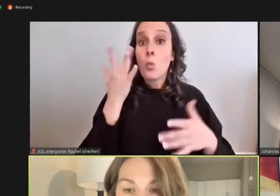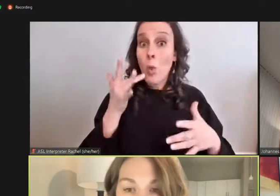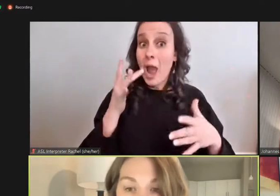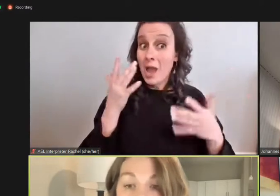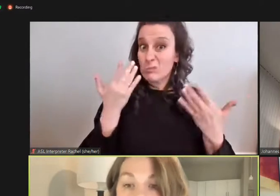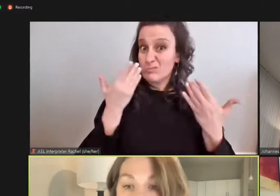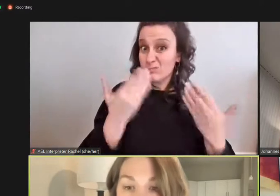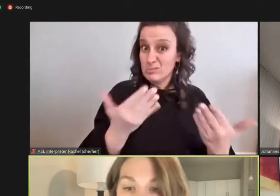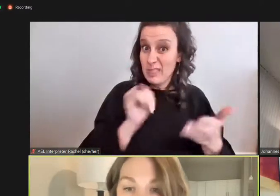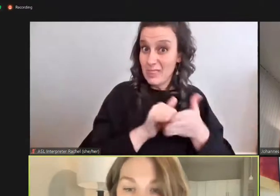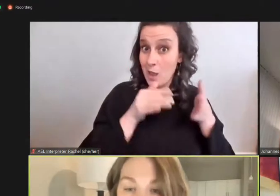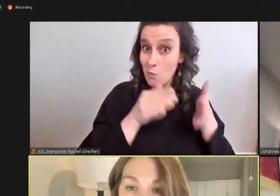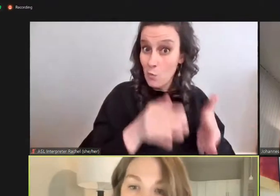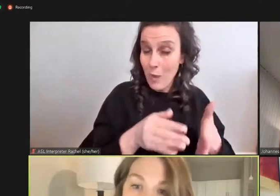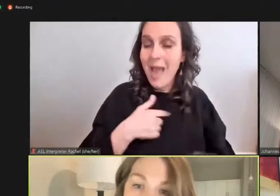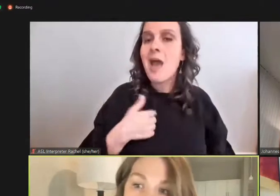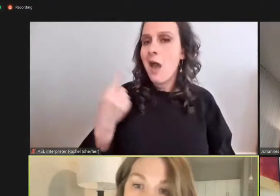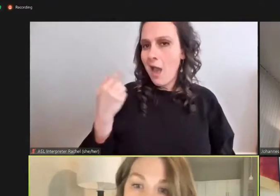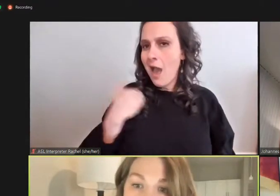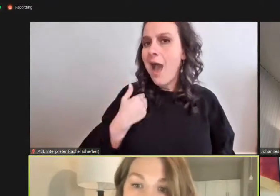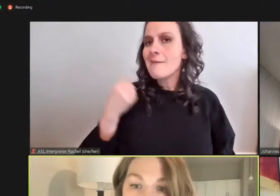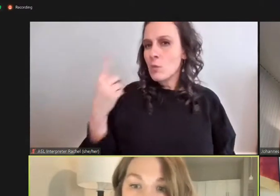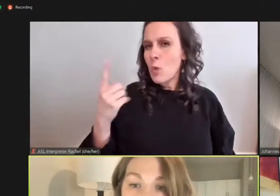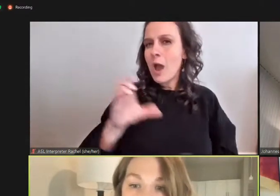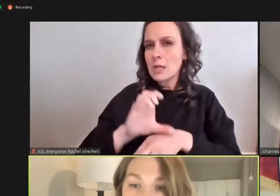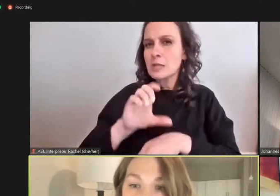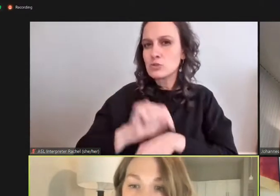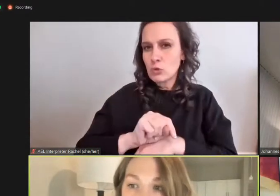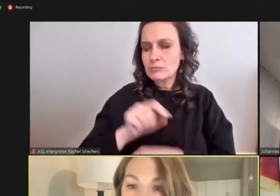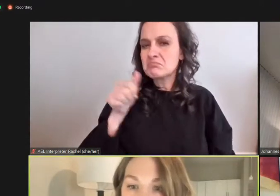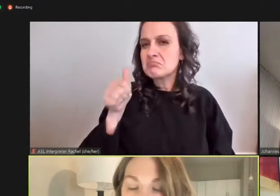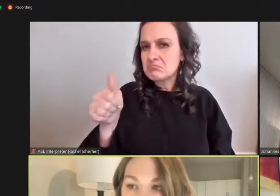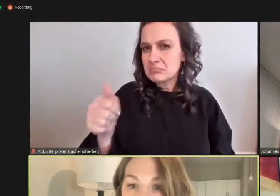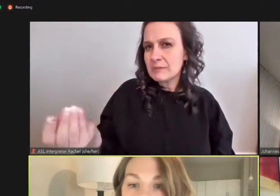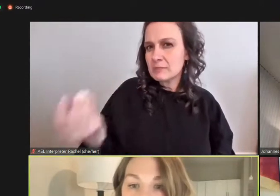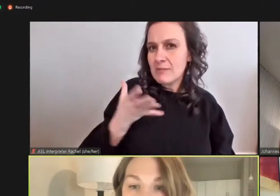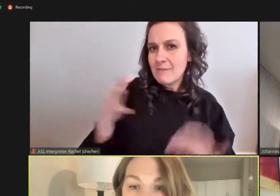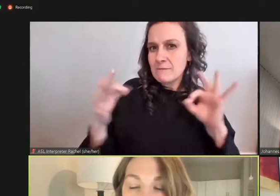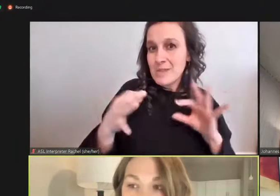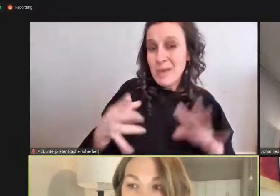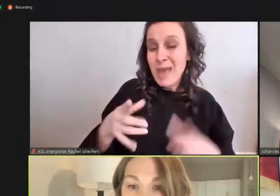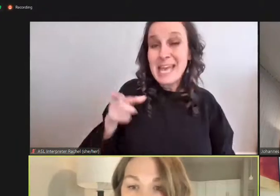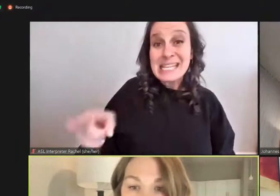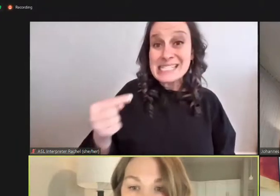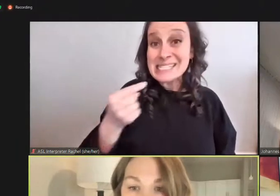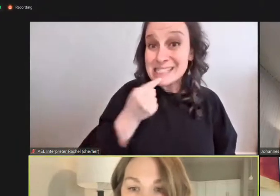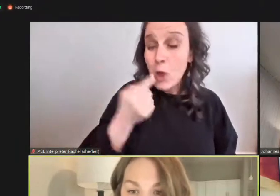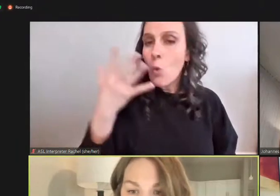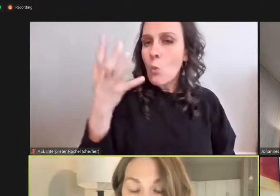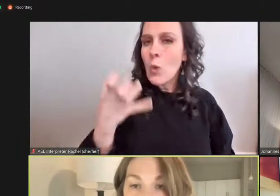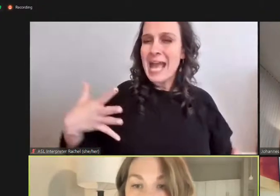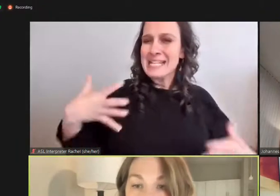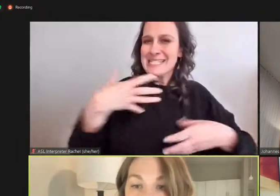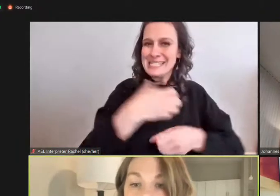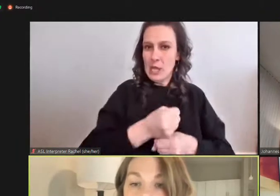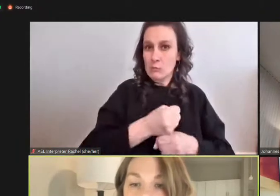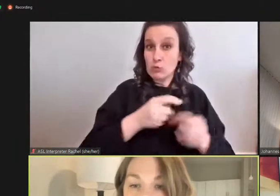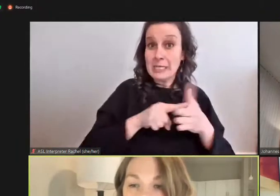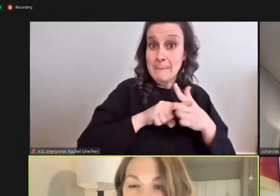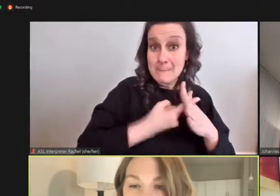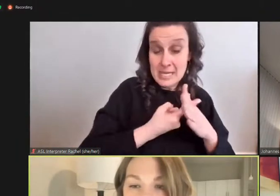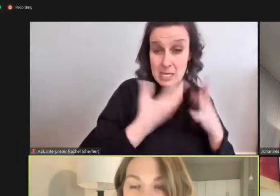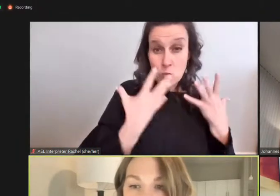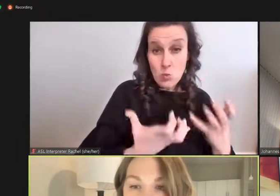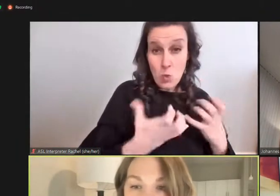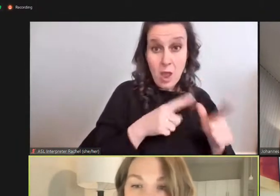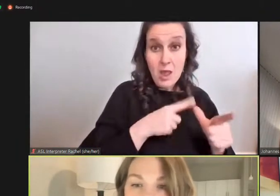direct feedback from one of our consultants who said that he wanted kind of a summary in the beginning and then